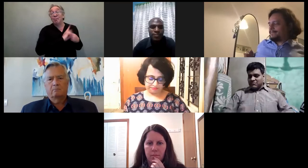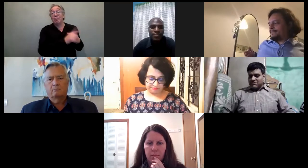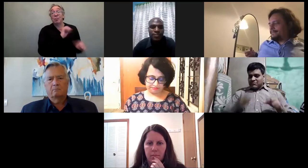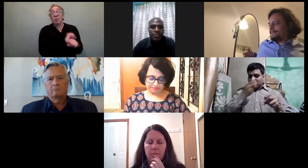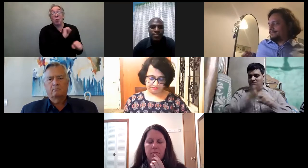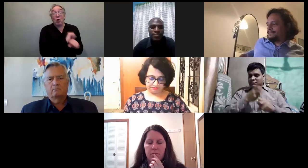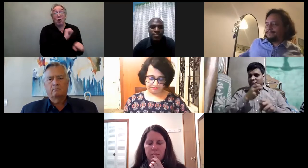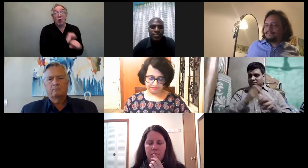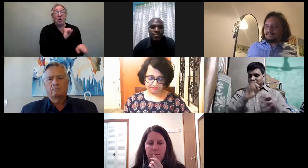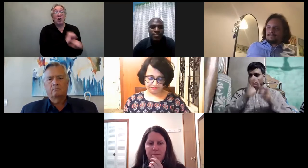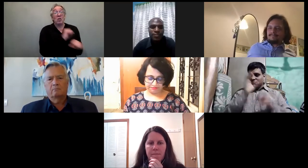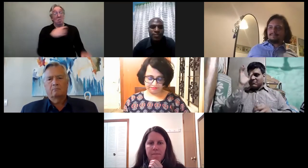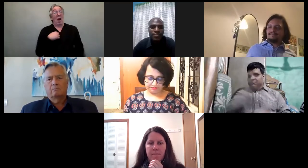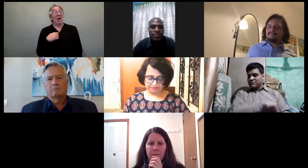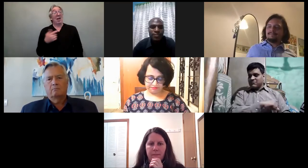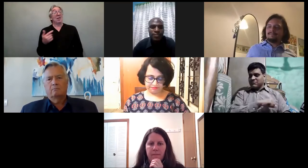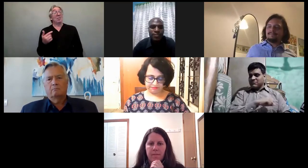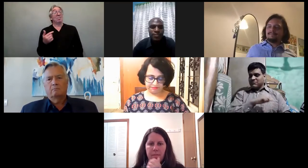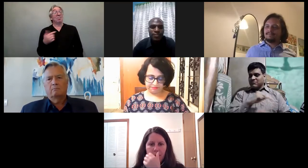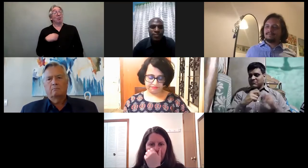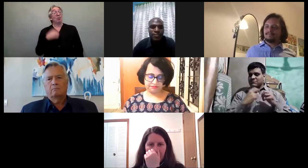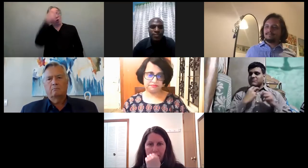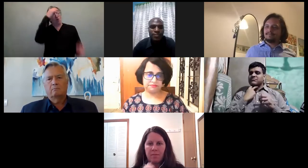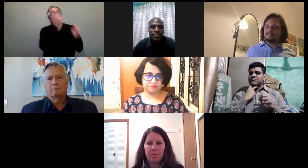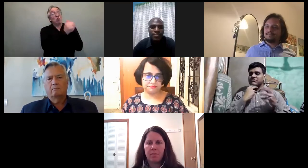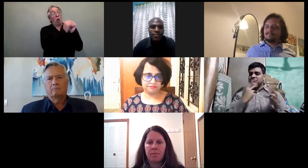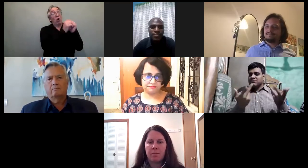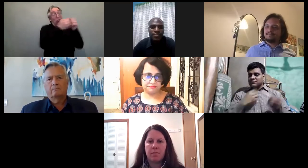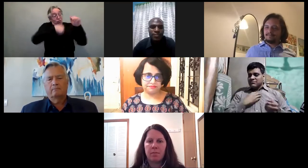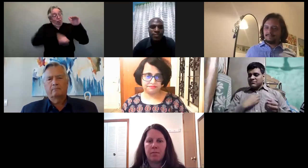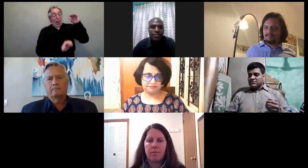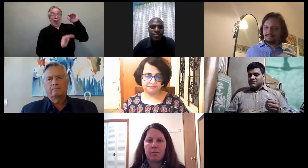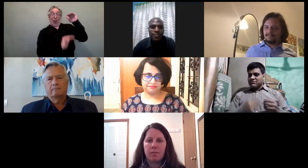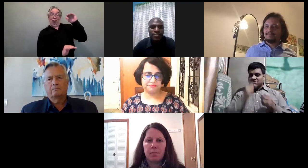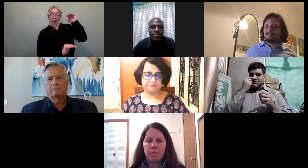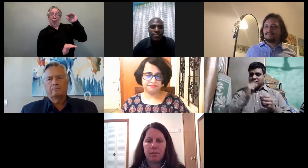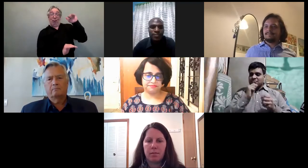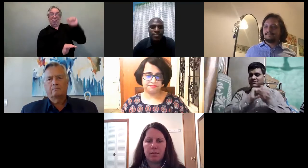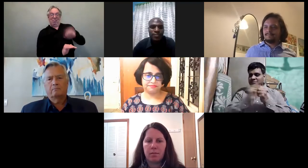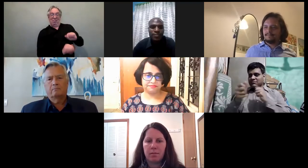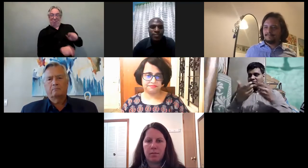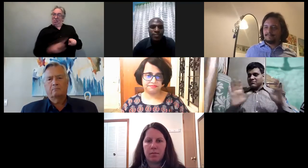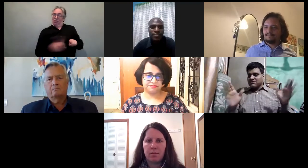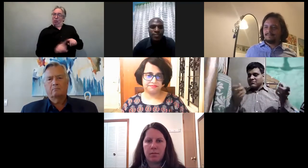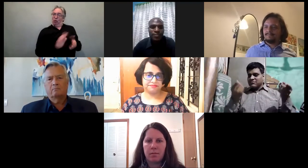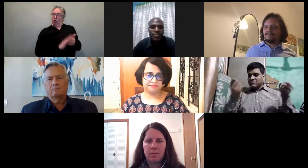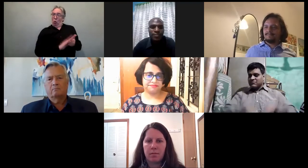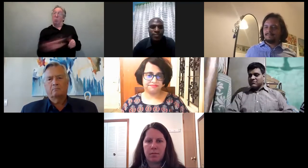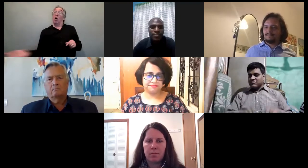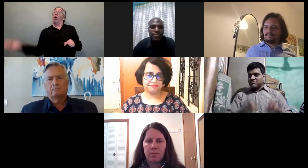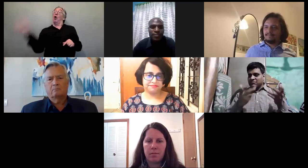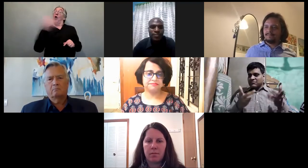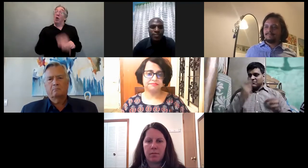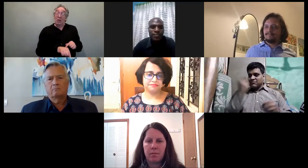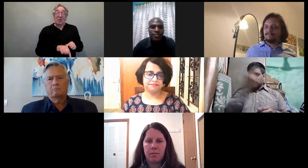everything. So it's very hard for me if we don't have interpreters here. So I'm feeling very depressed about